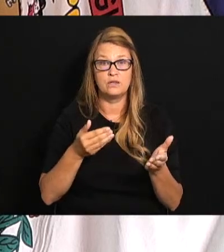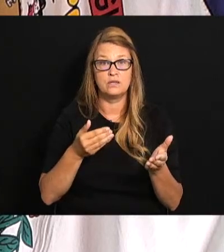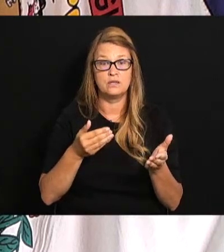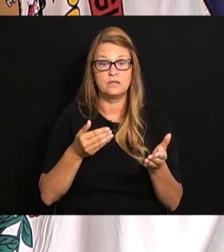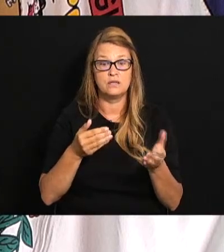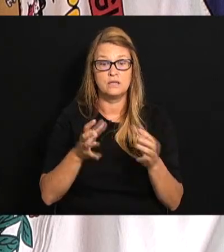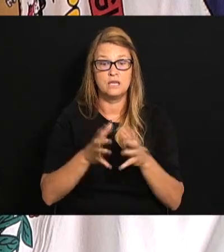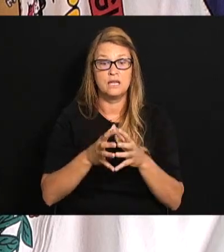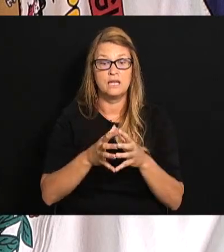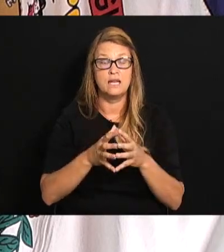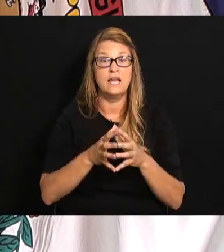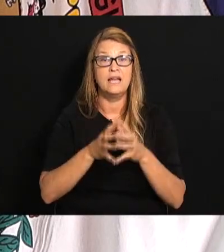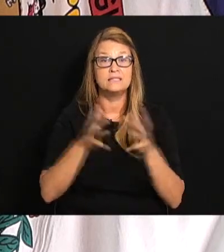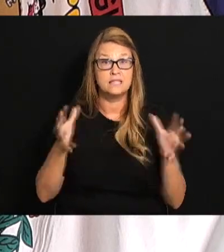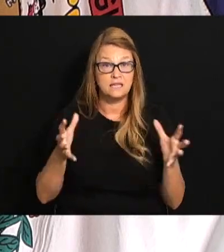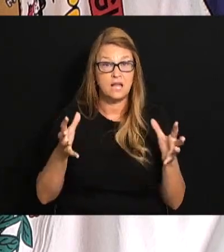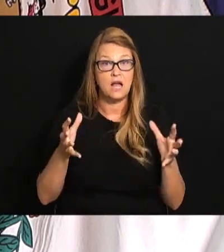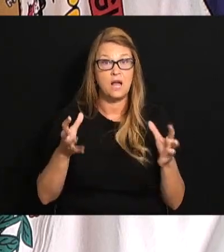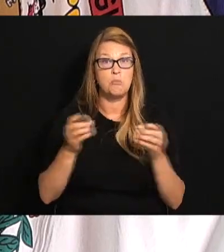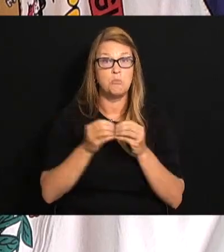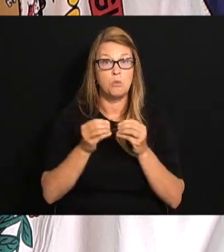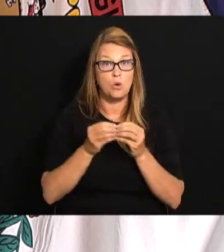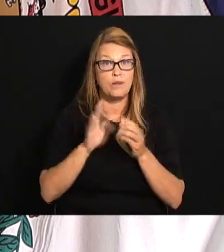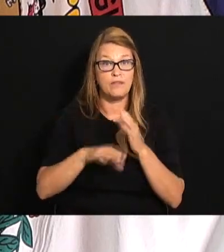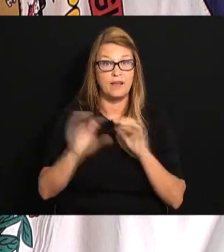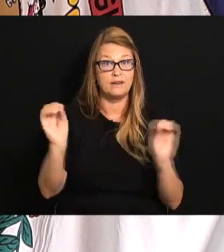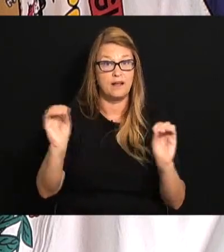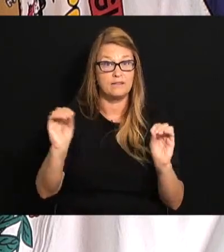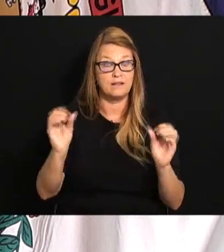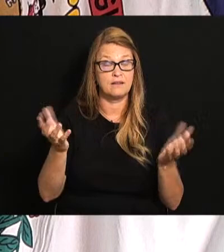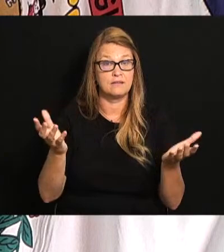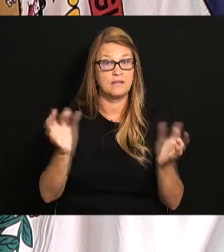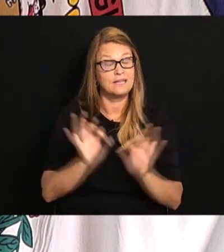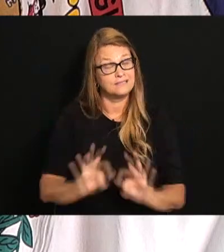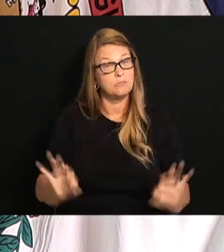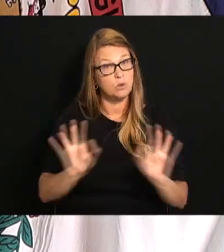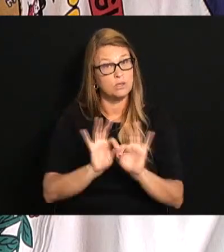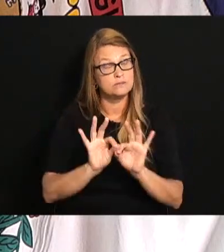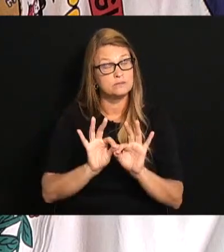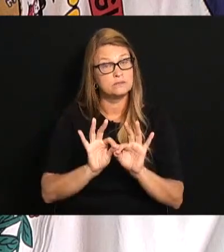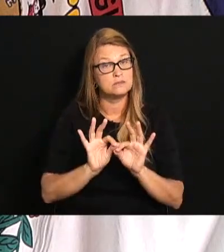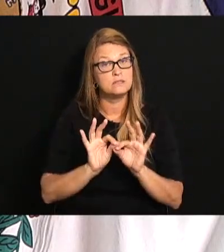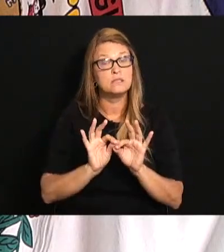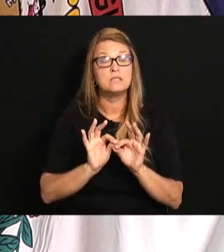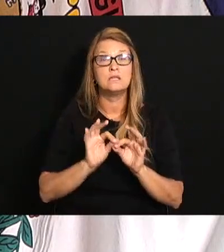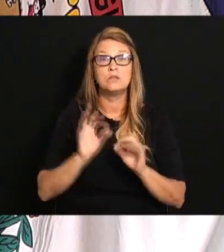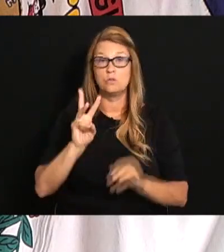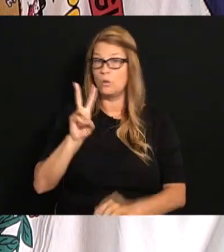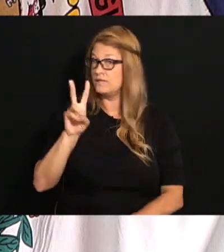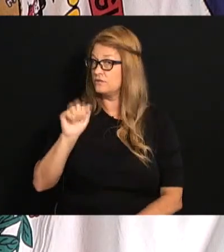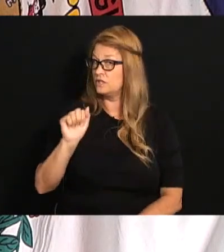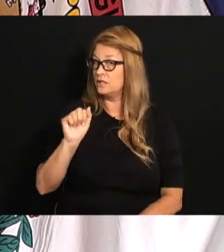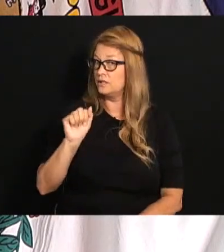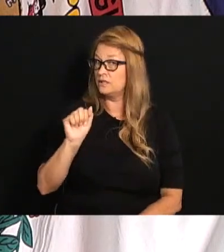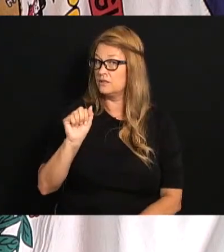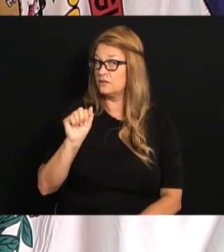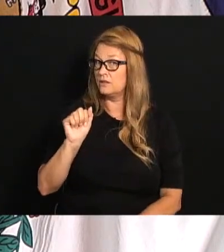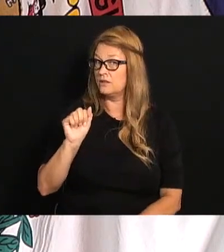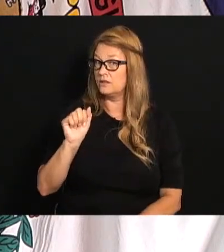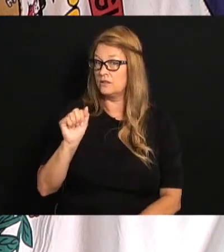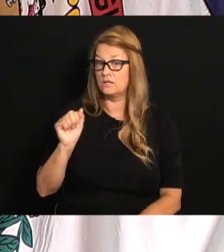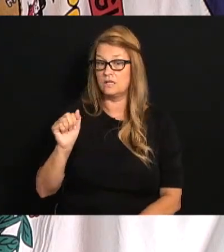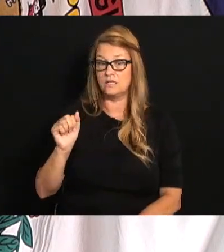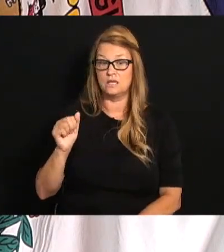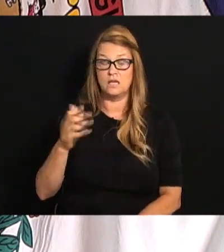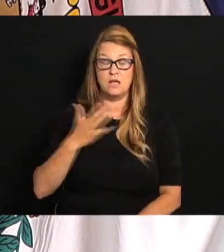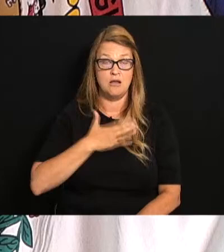is a whole lot more than nothing. It is really important. And from the standpoint of West Virginia, where I was,